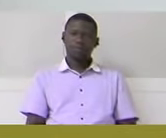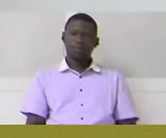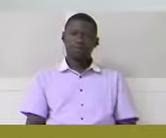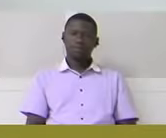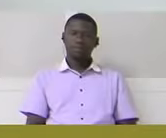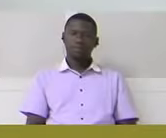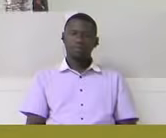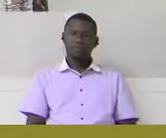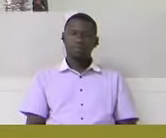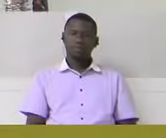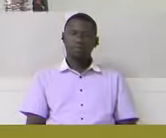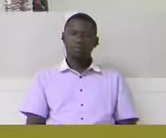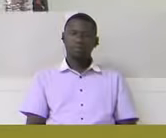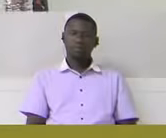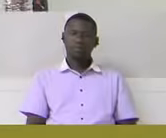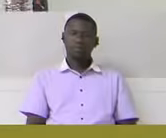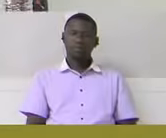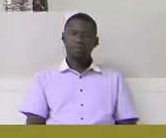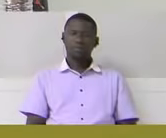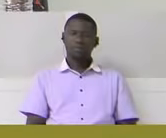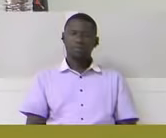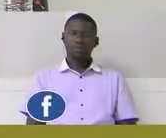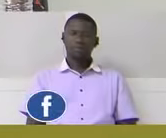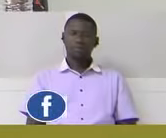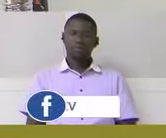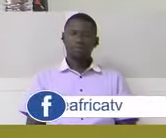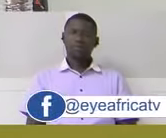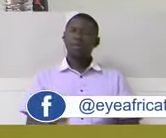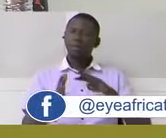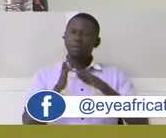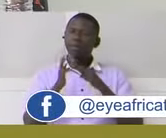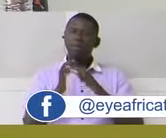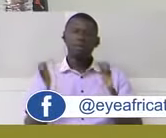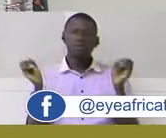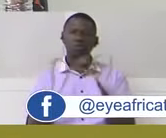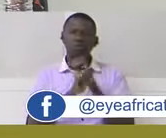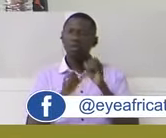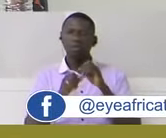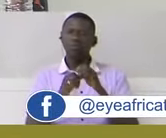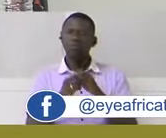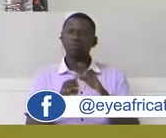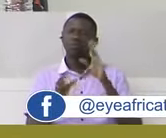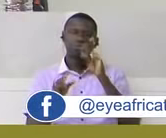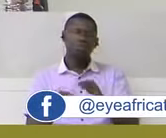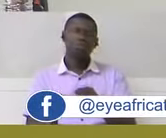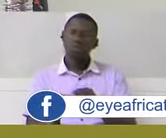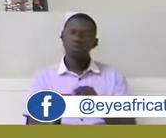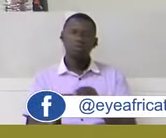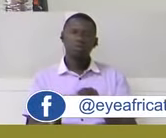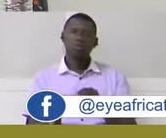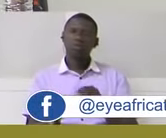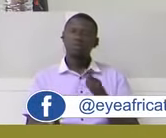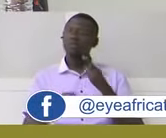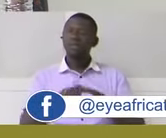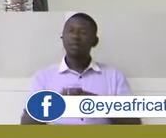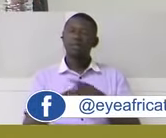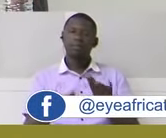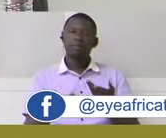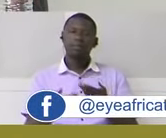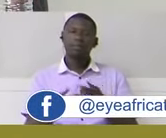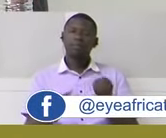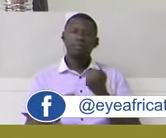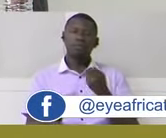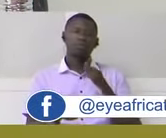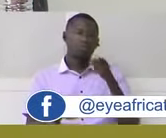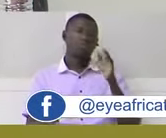Is it not the case that nothing was done usually in these kind of situations, and that's why you were not aware and you did not attend? Oto